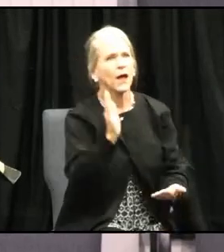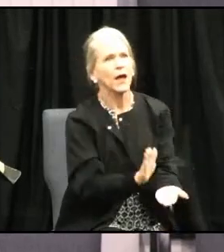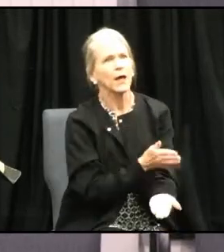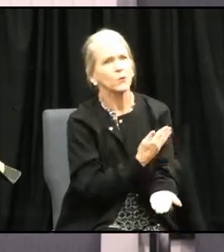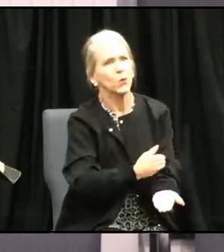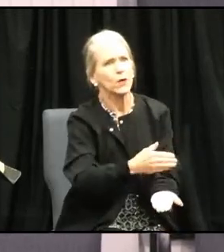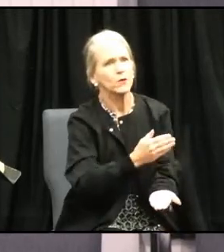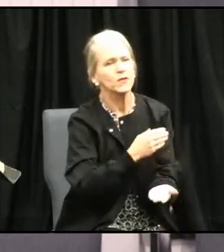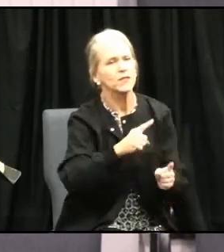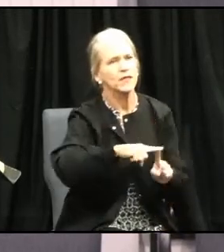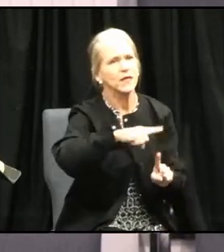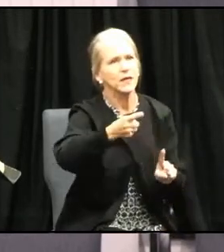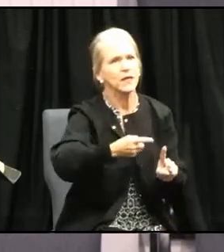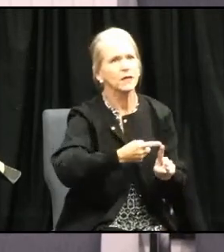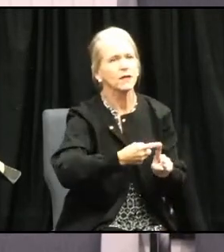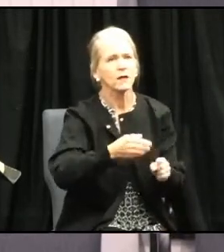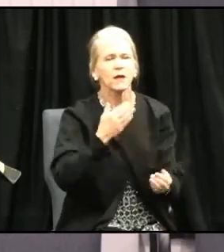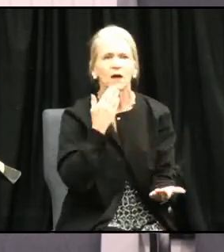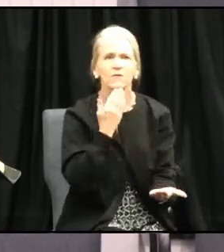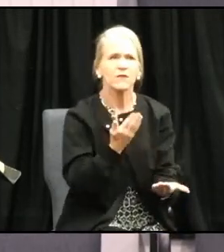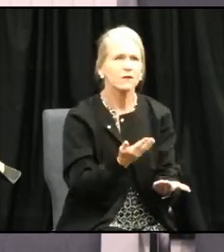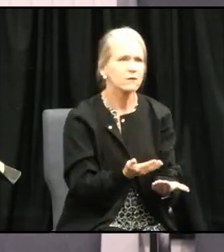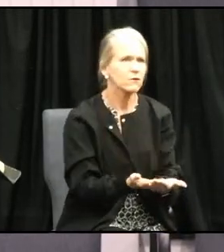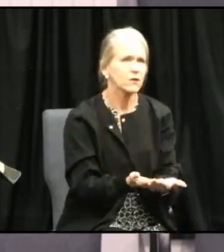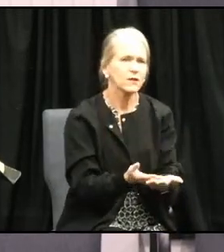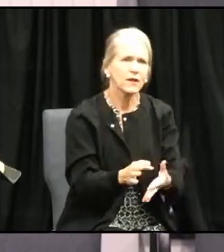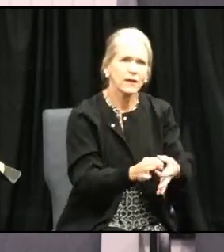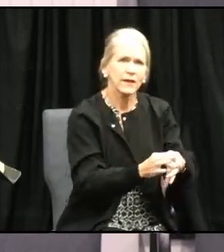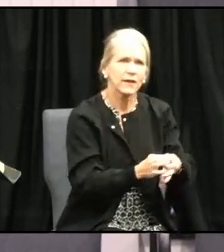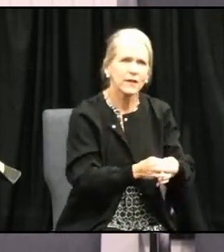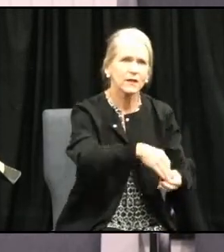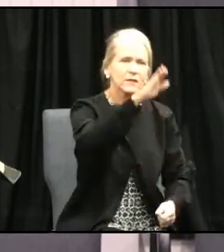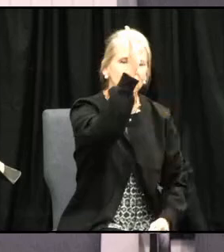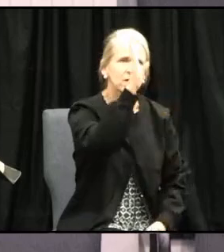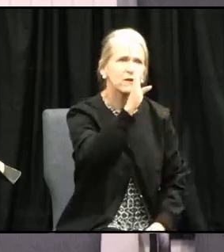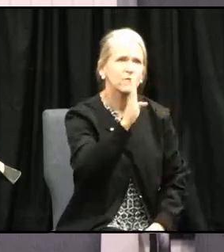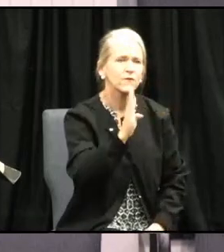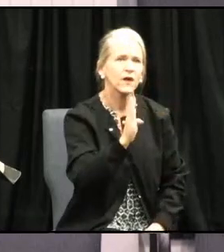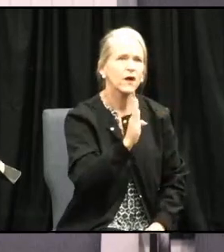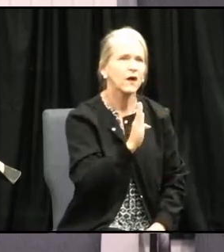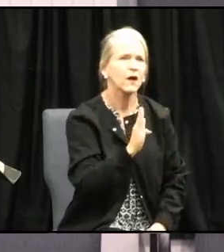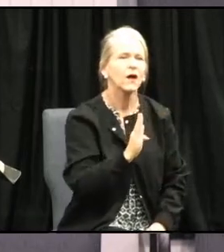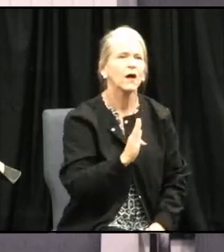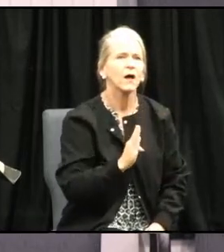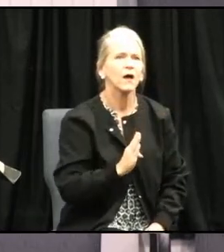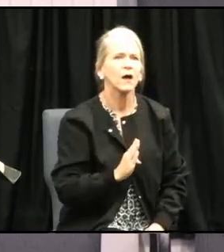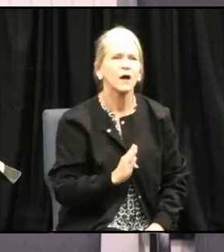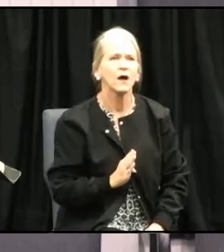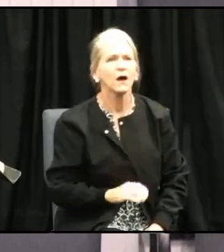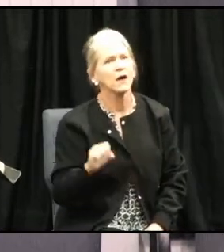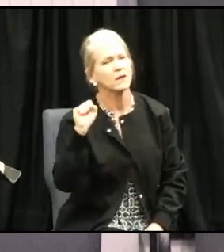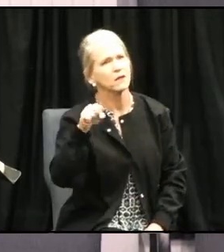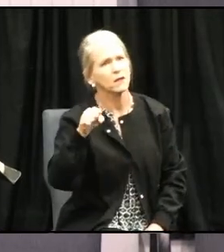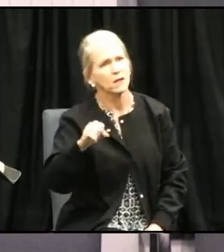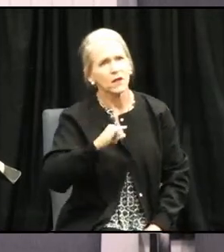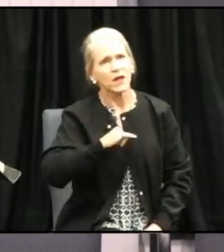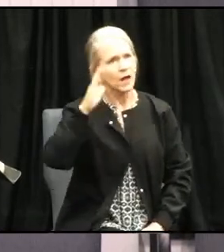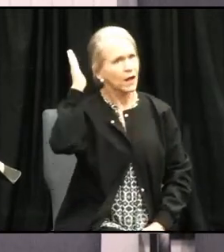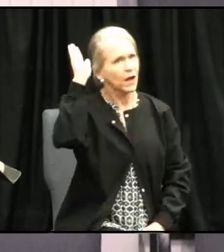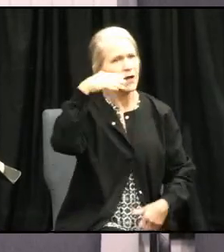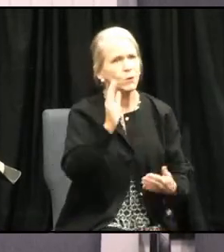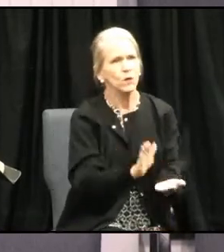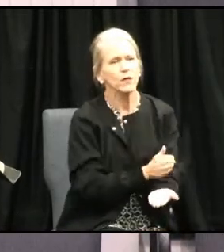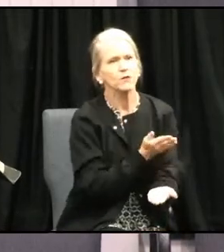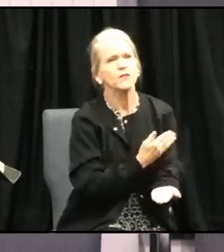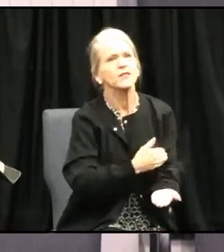able, I will see of the goodness of God.